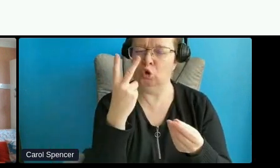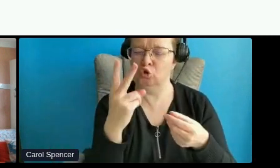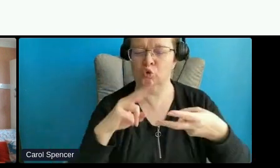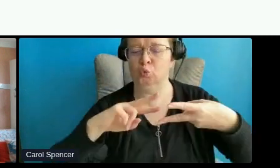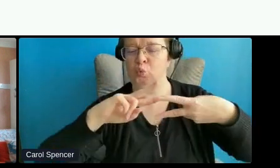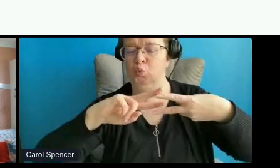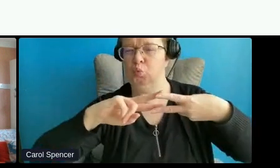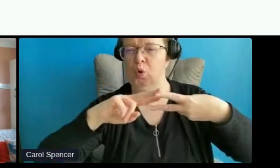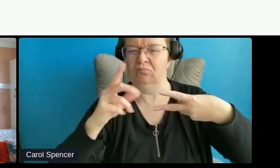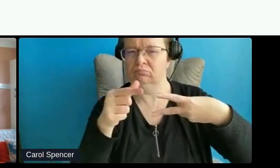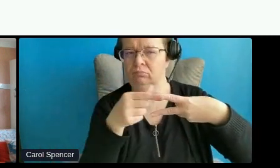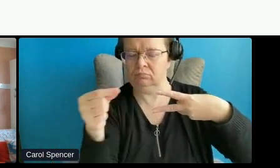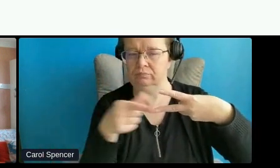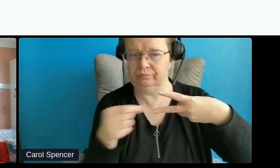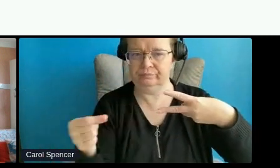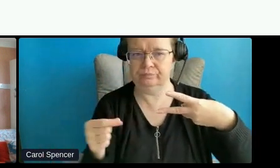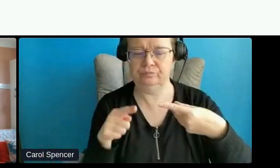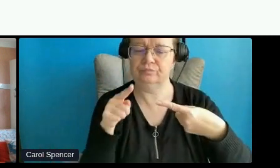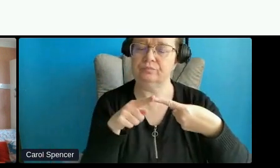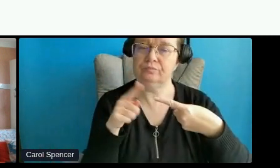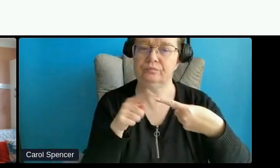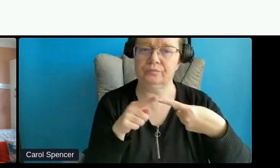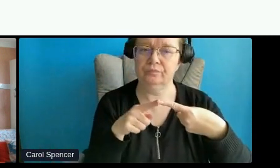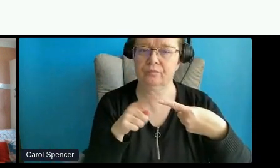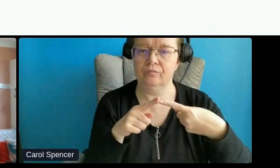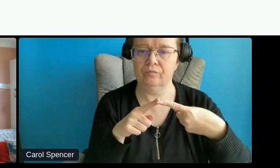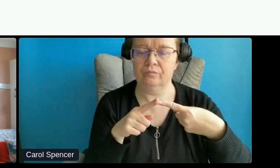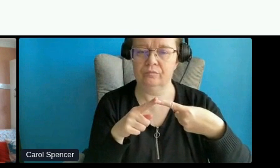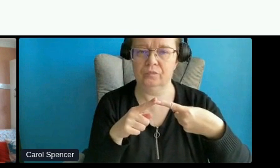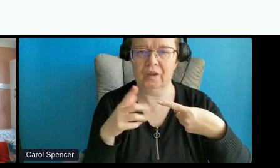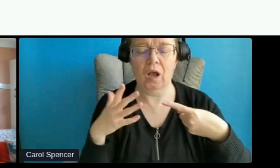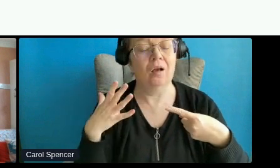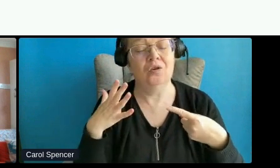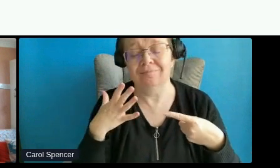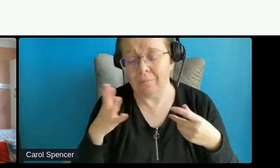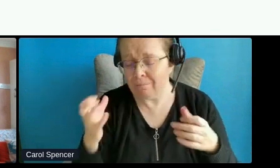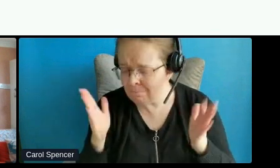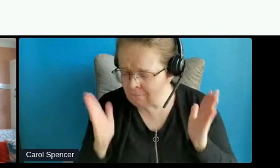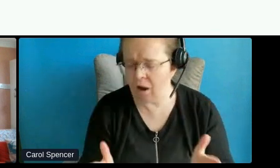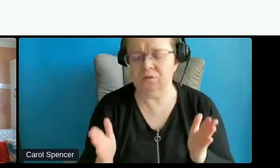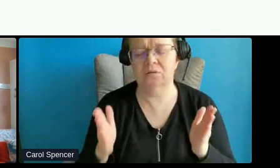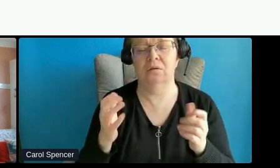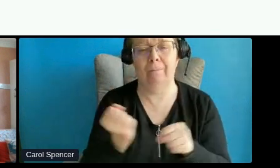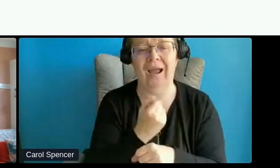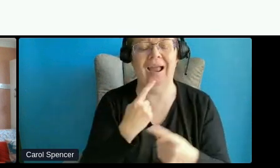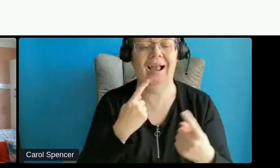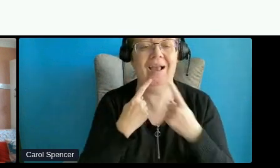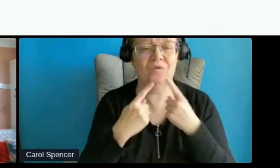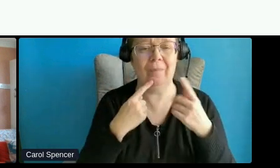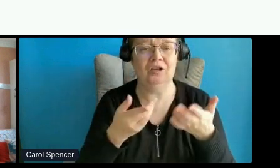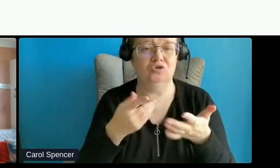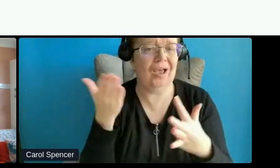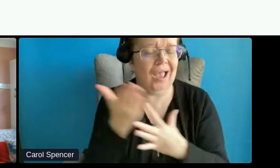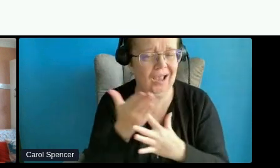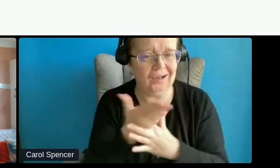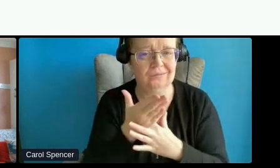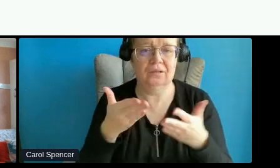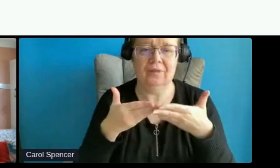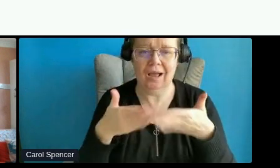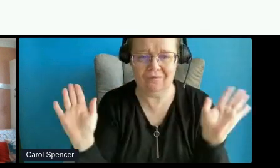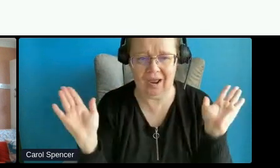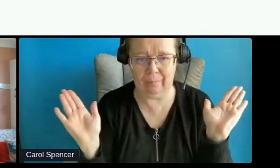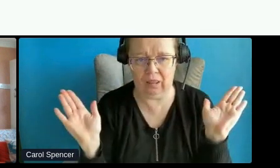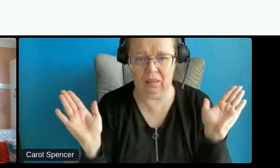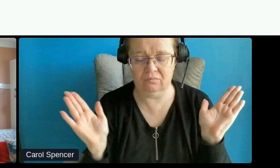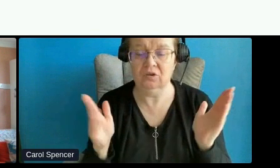main strands really. The first of those is you've got to make information available and accessible. So that